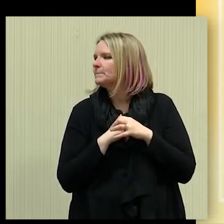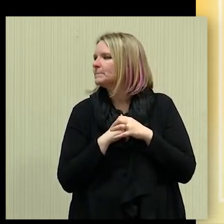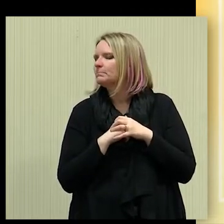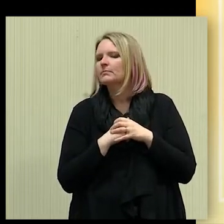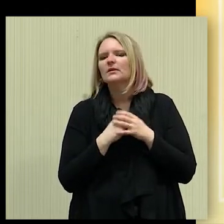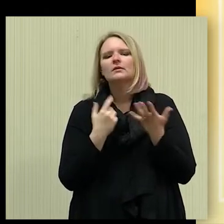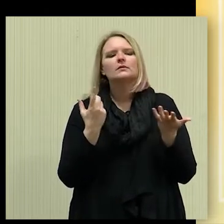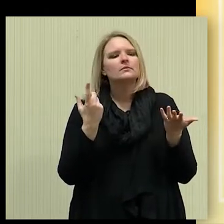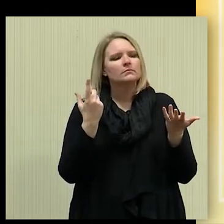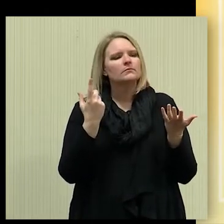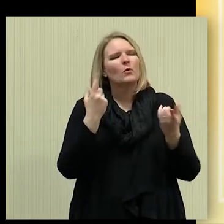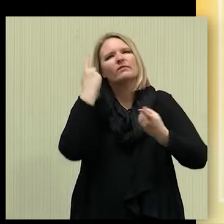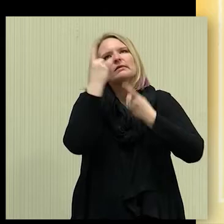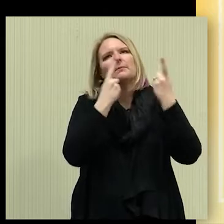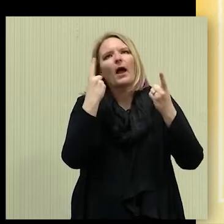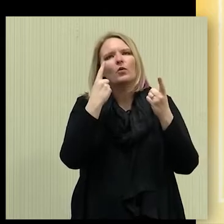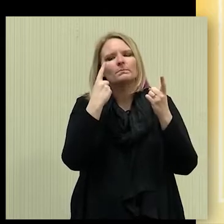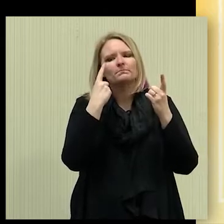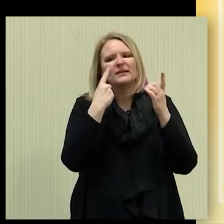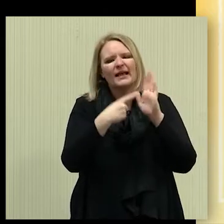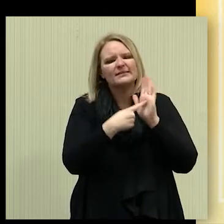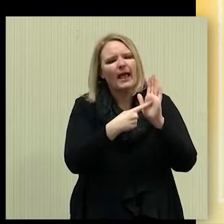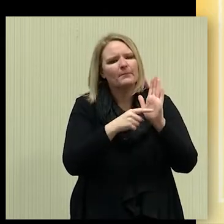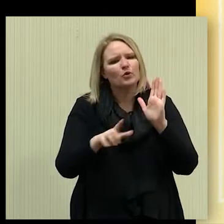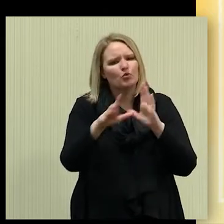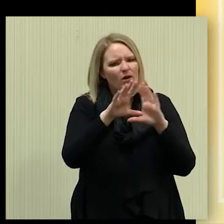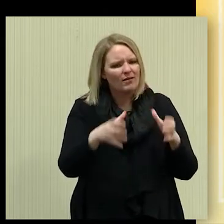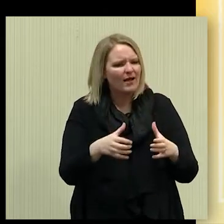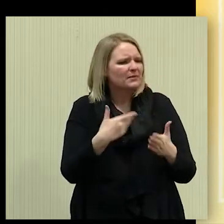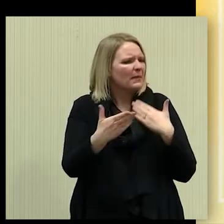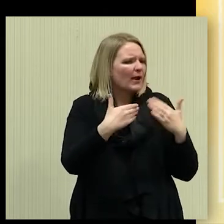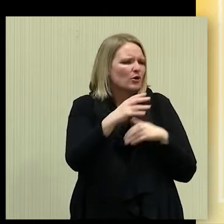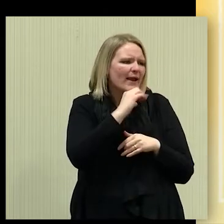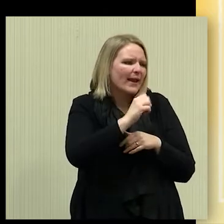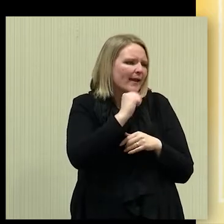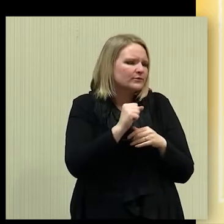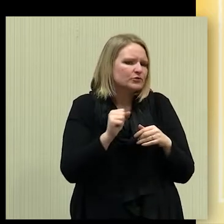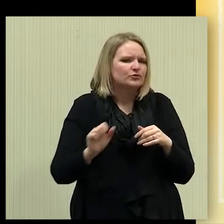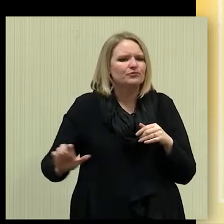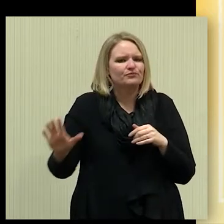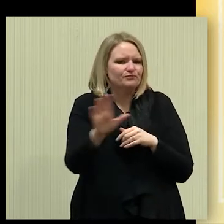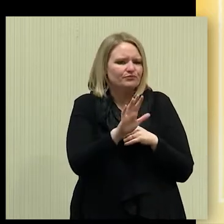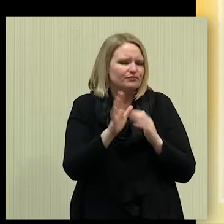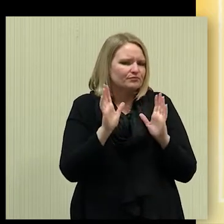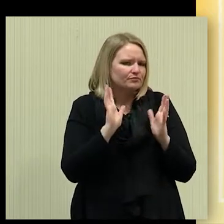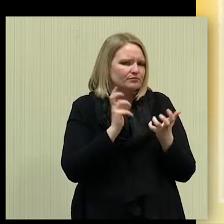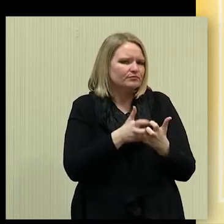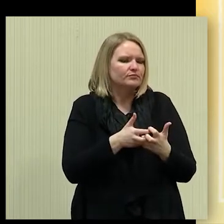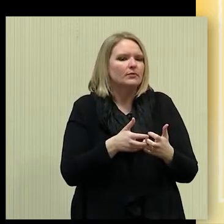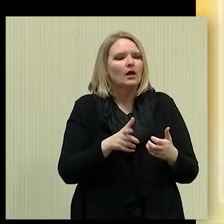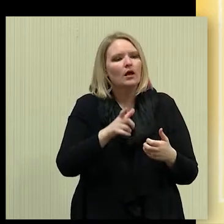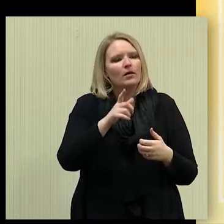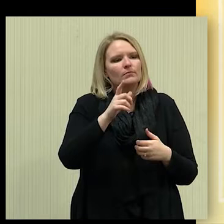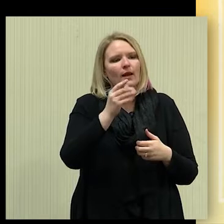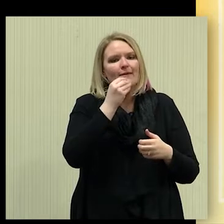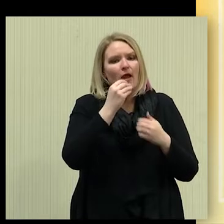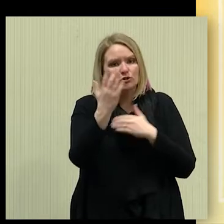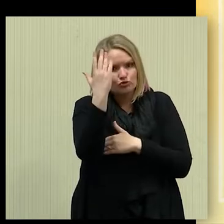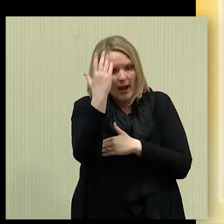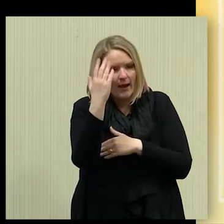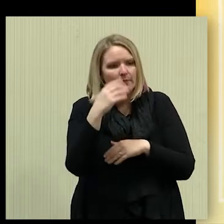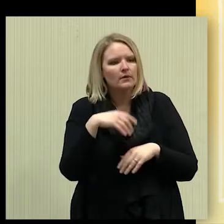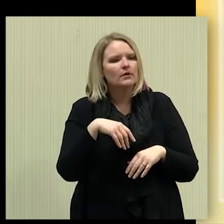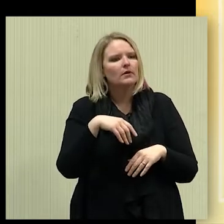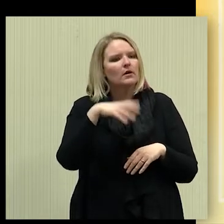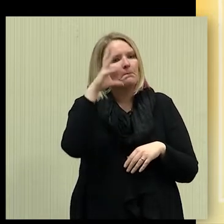an example of a child in your class, and you could think about whatever age the child is. It's lunchtime, and a boy walks